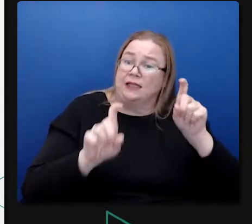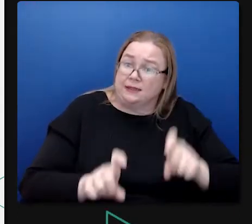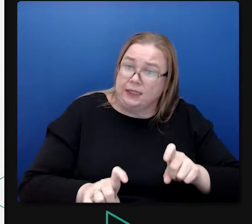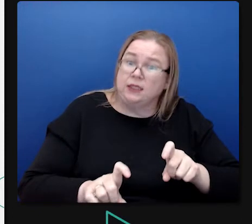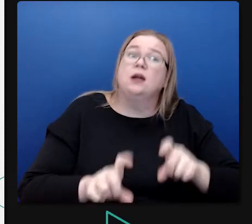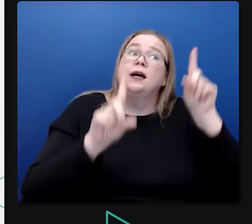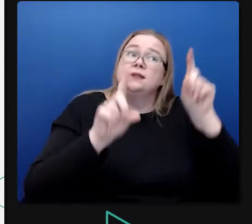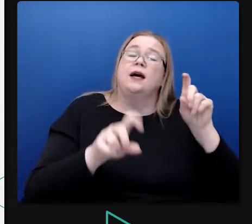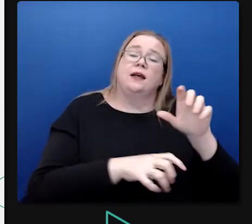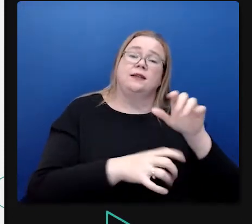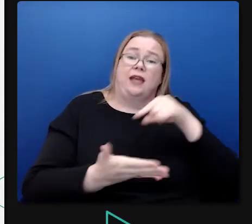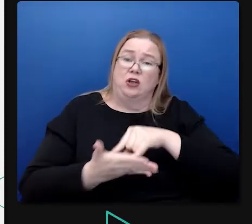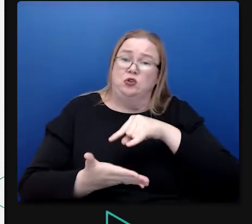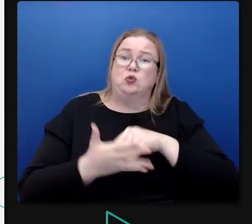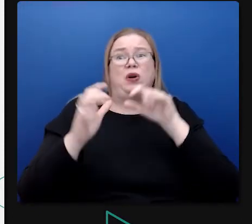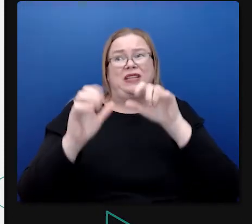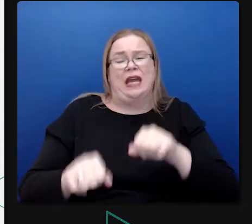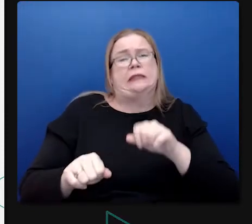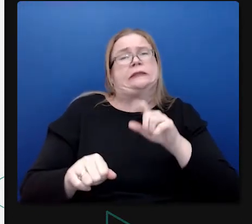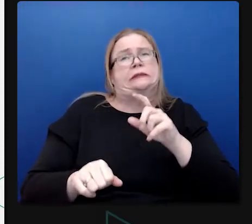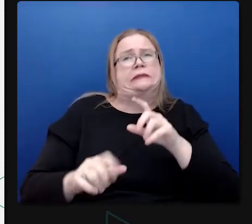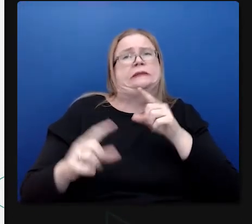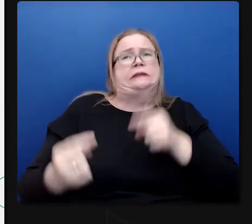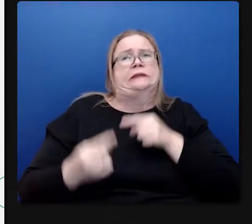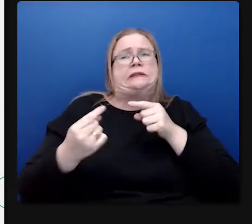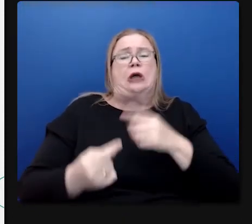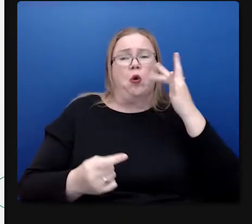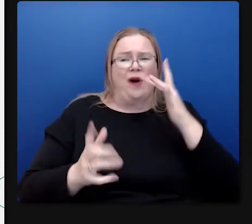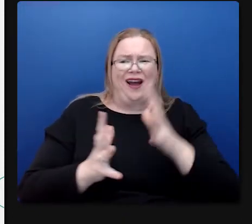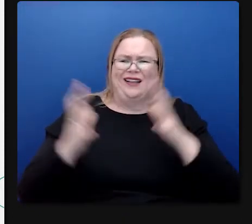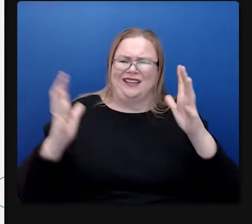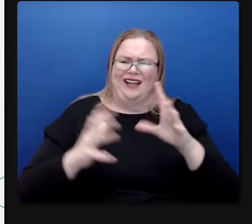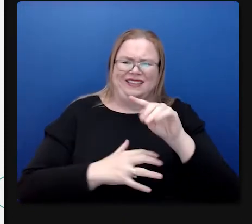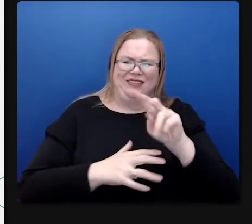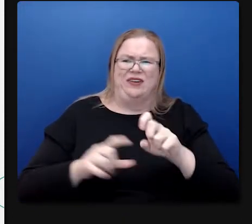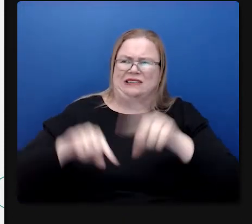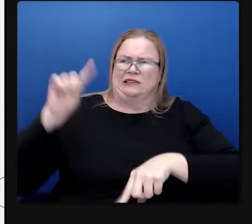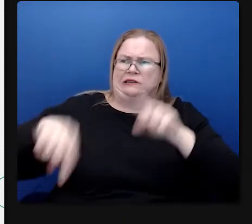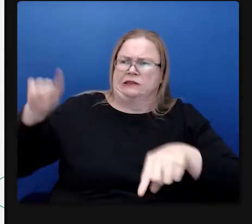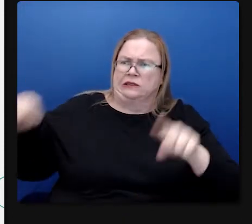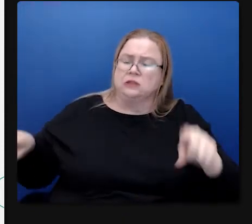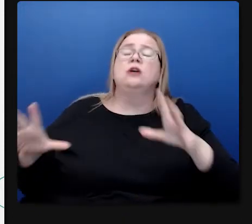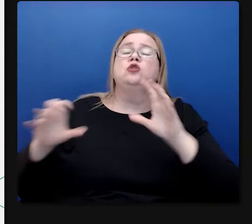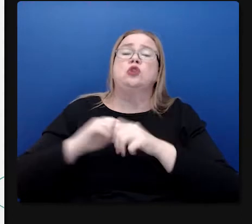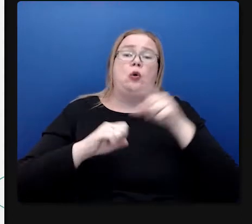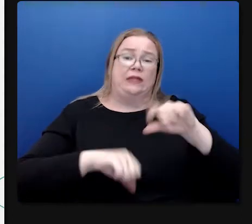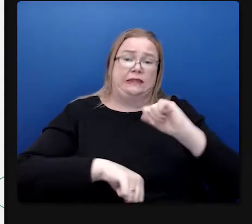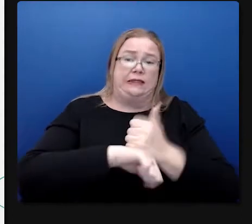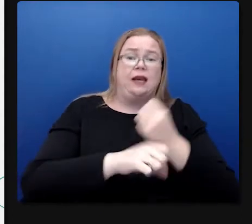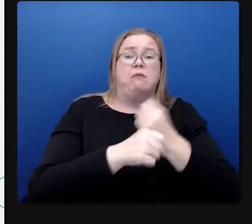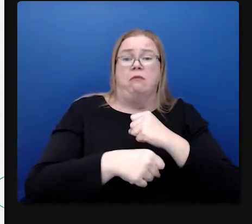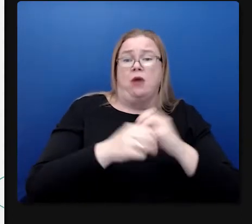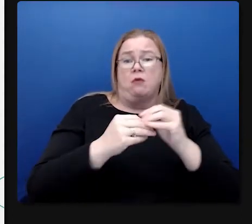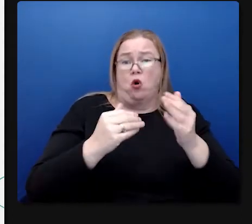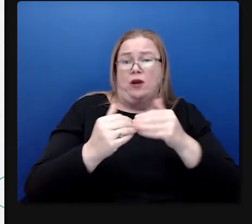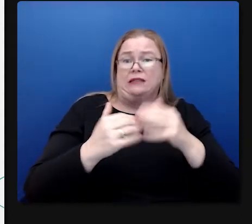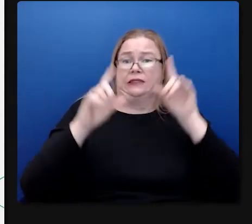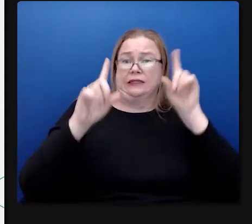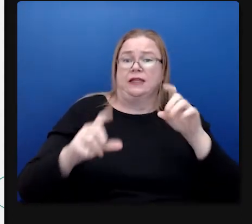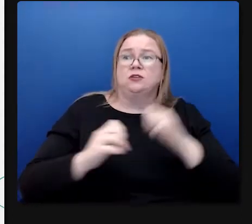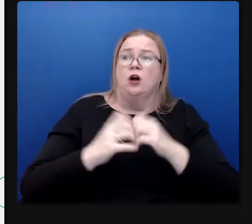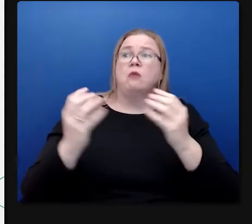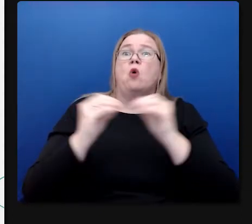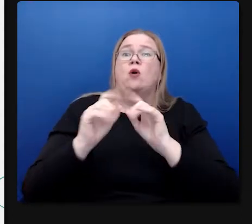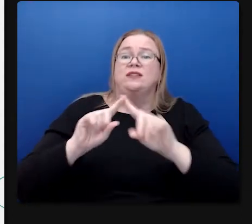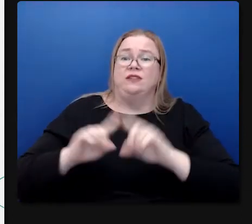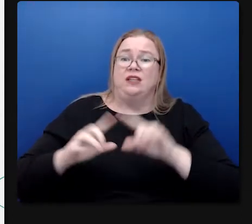testing, testing on Android can be a particular pain point because there's such a large device matrix. So this sort of setup can make it easier to test on a